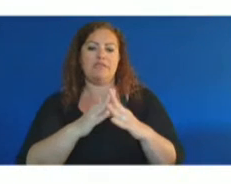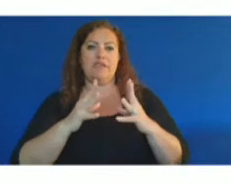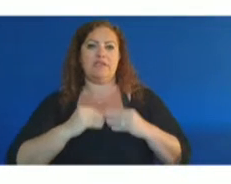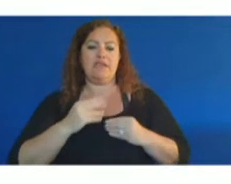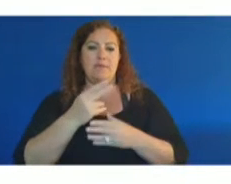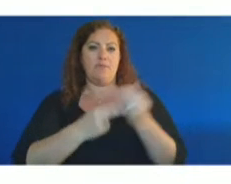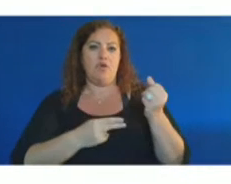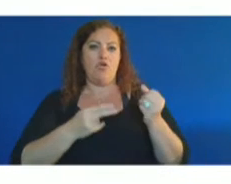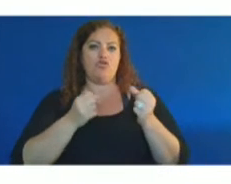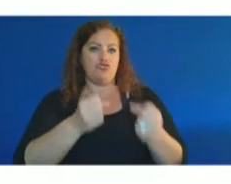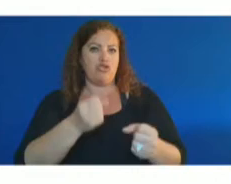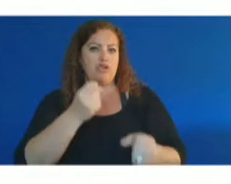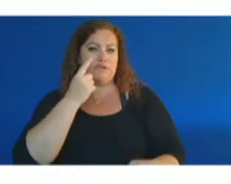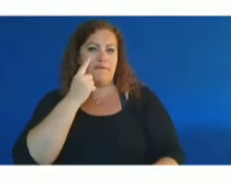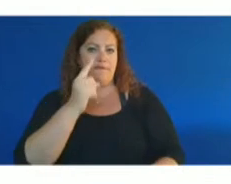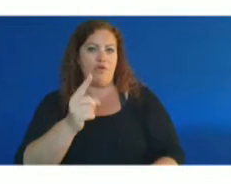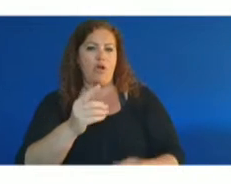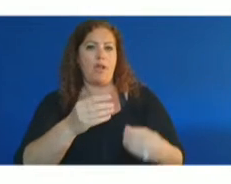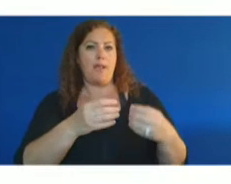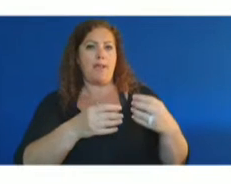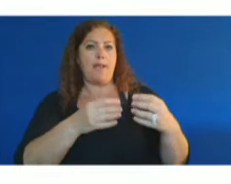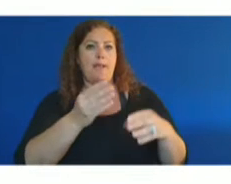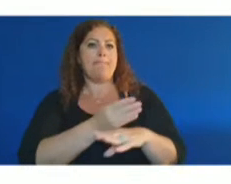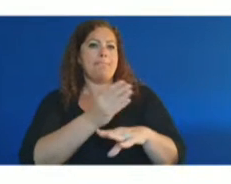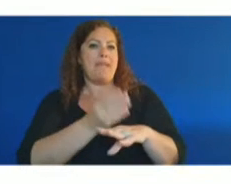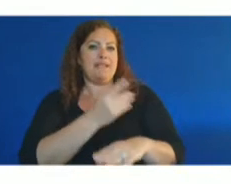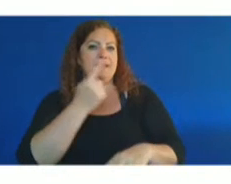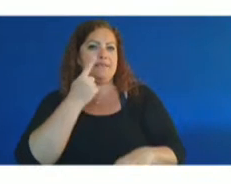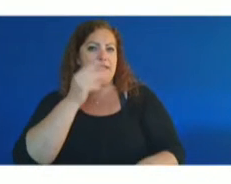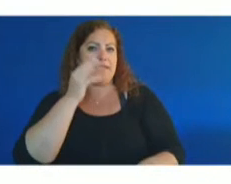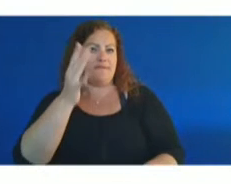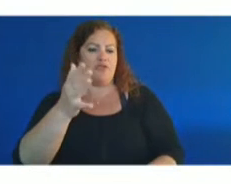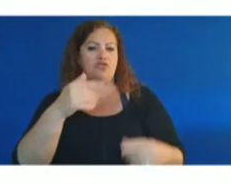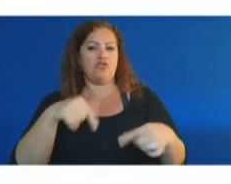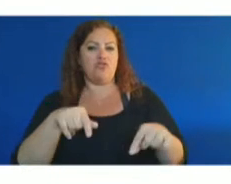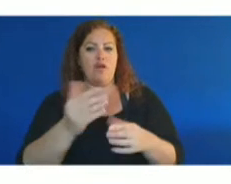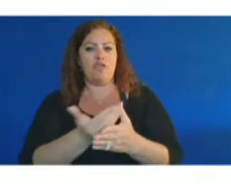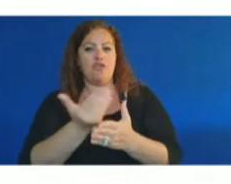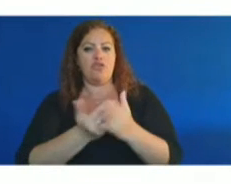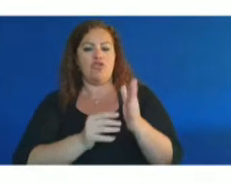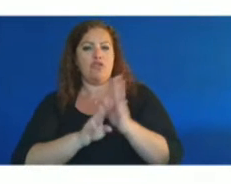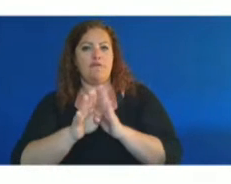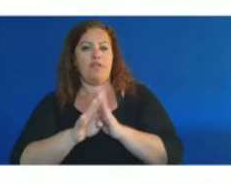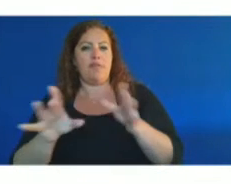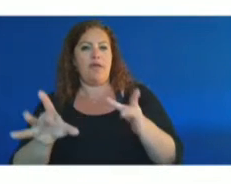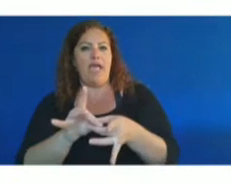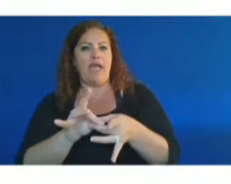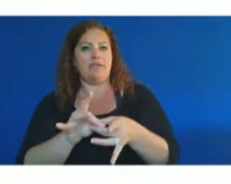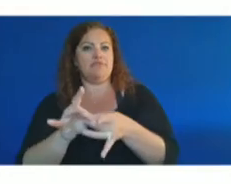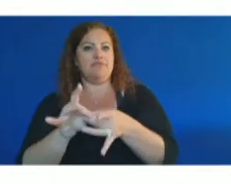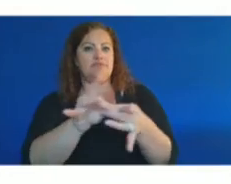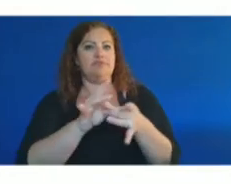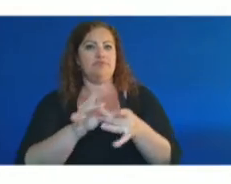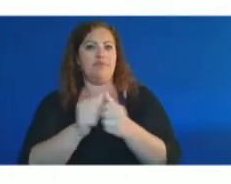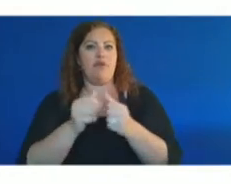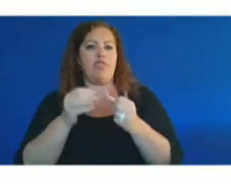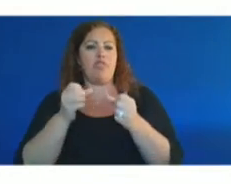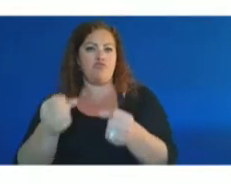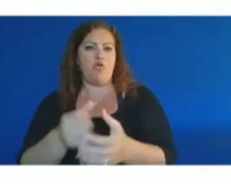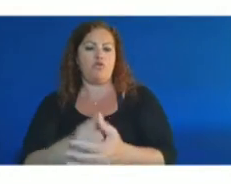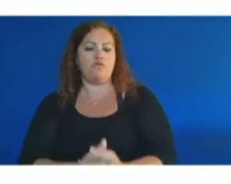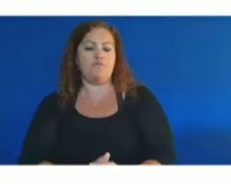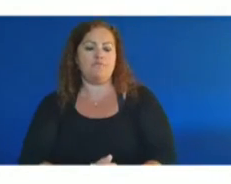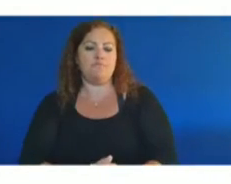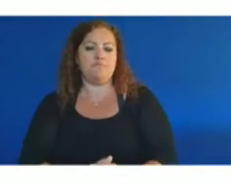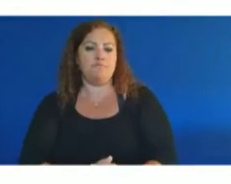for maintenance uh in the future uh as the as this new development is adding uh connectivity to those roadways